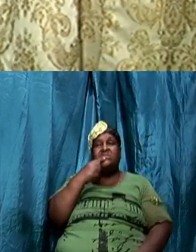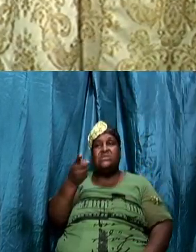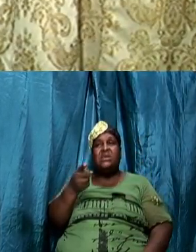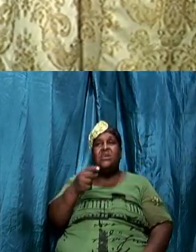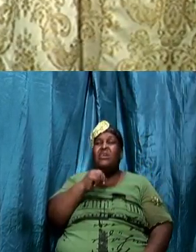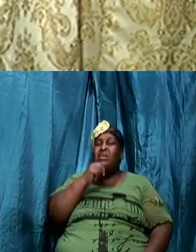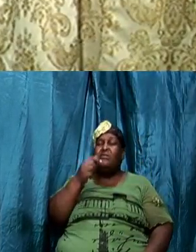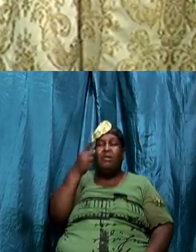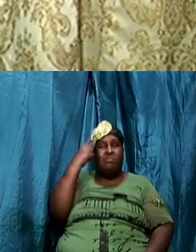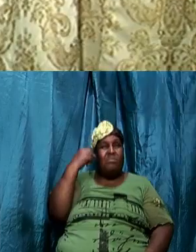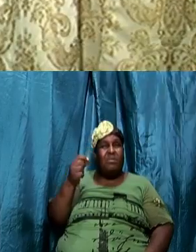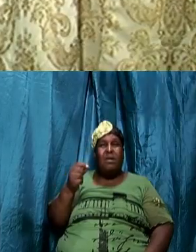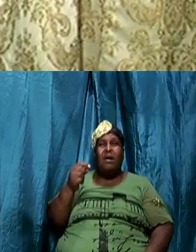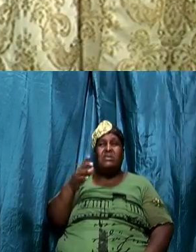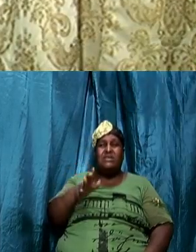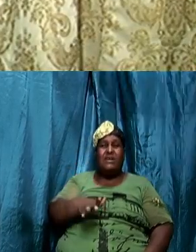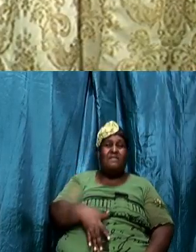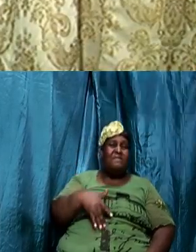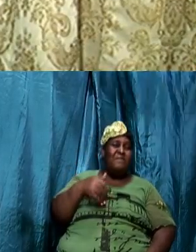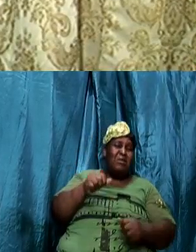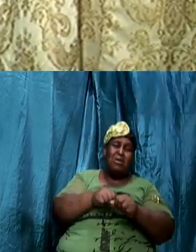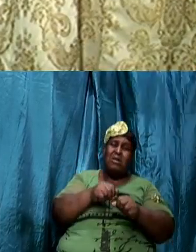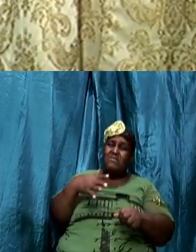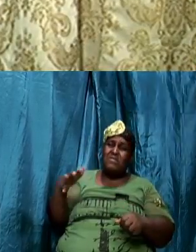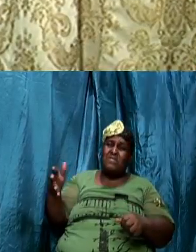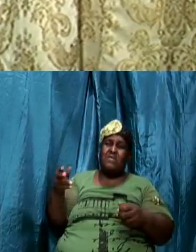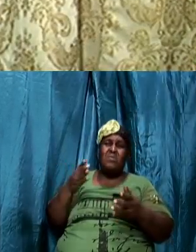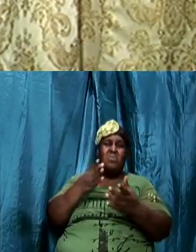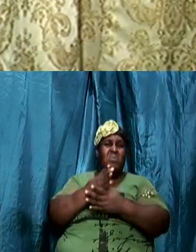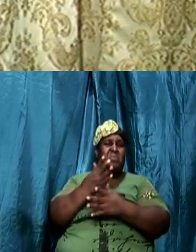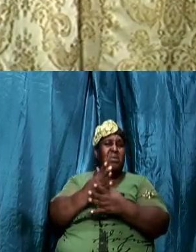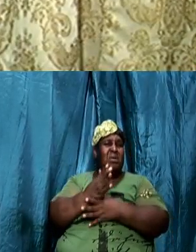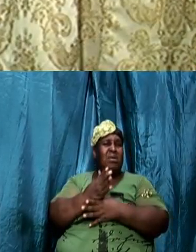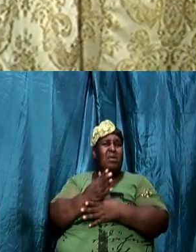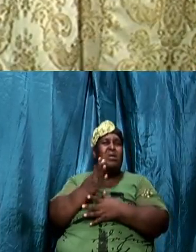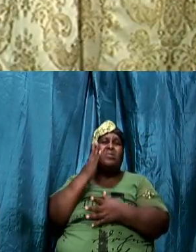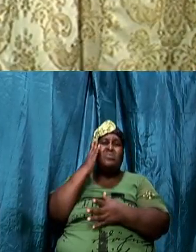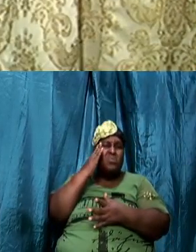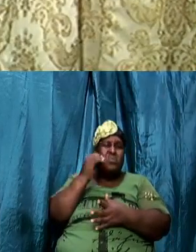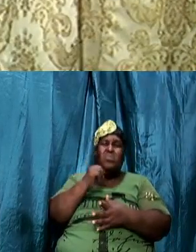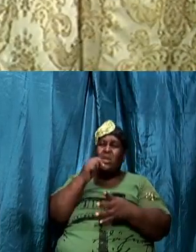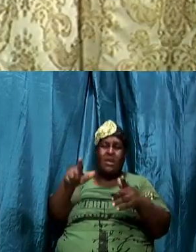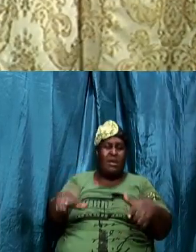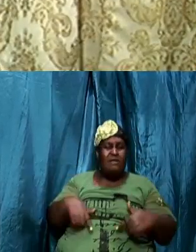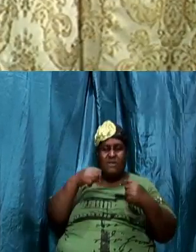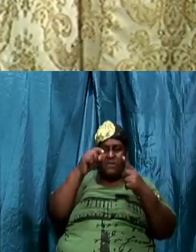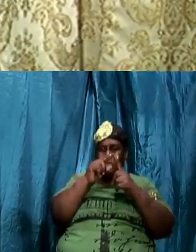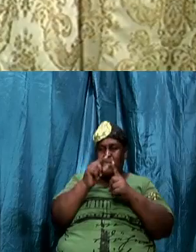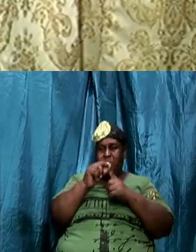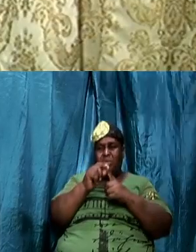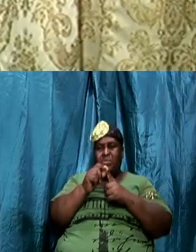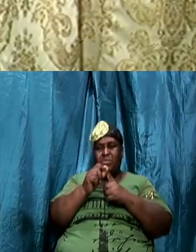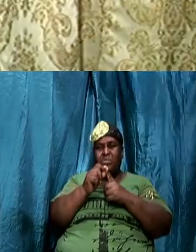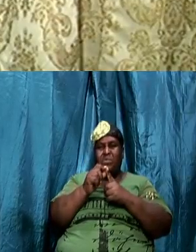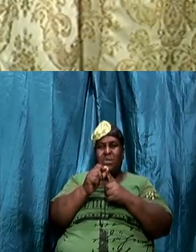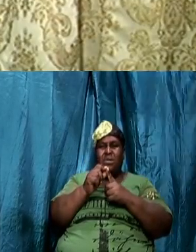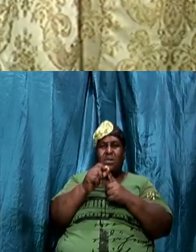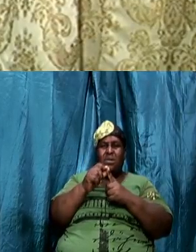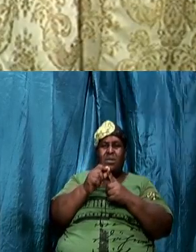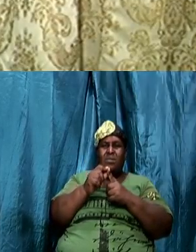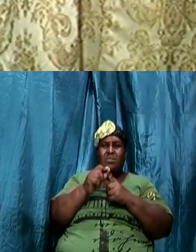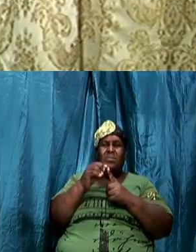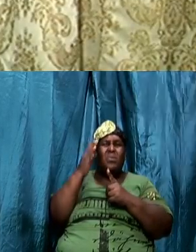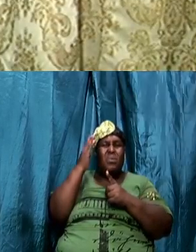we have a run in our feet mean that everything all right. When we know we are not walking in the word. We know we have to keep in